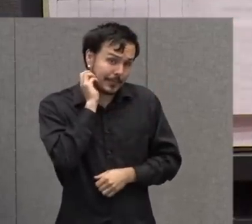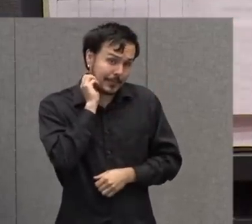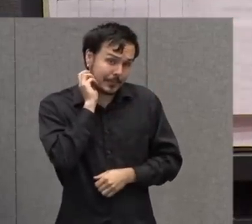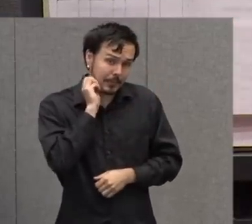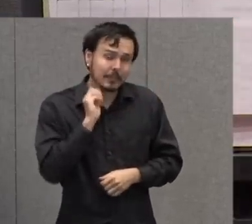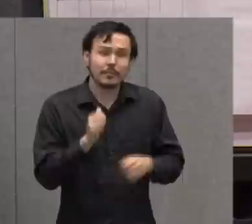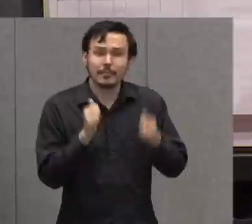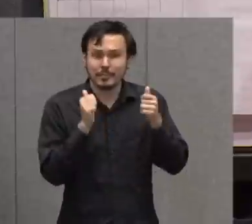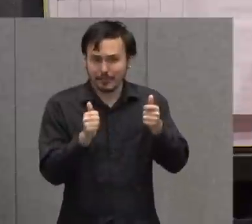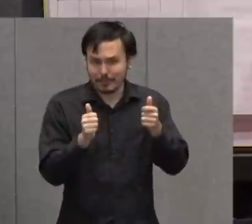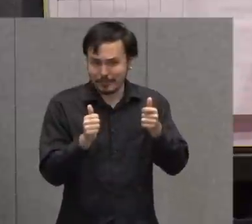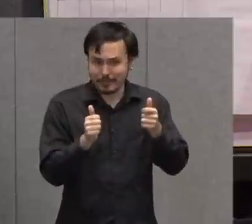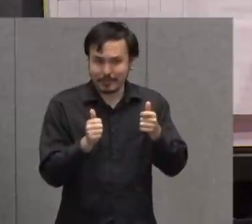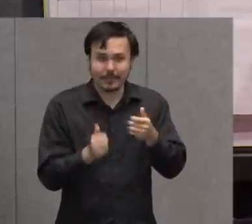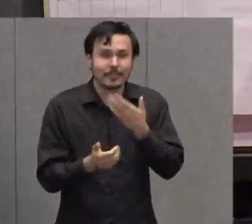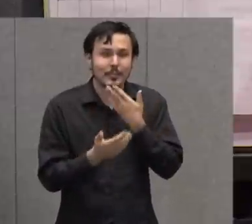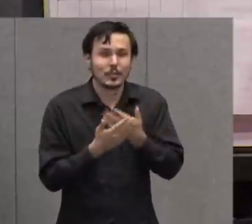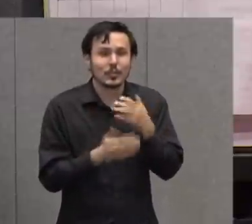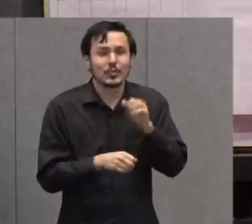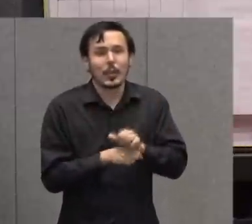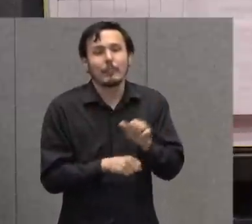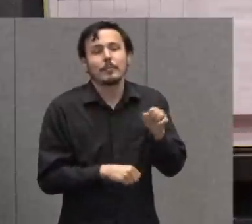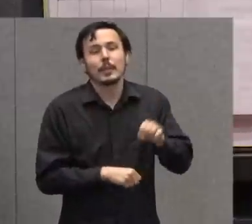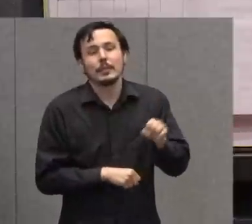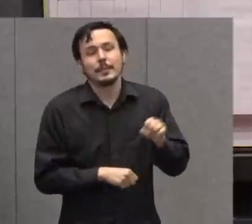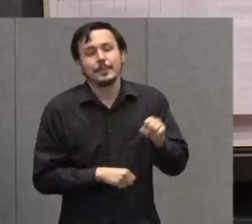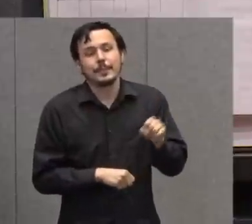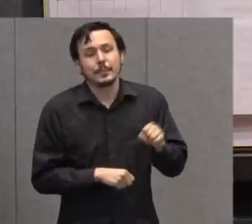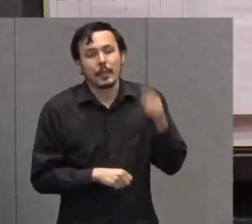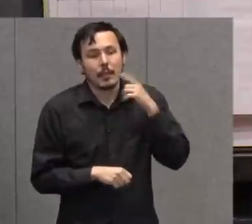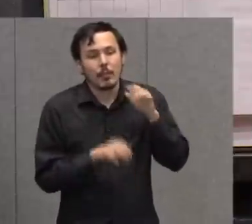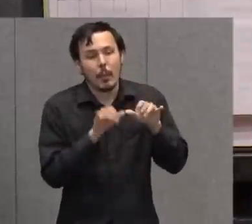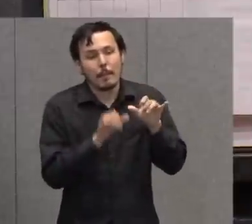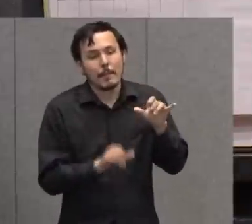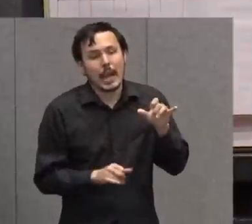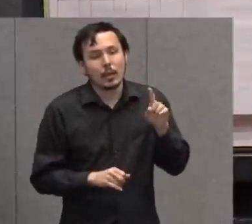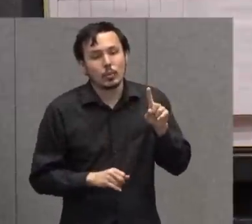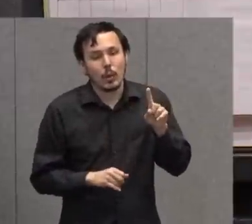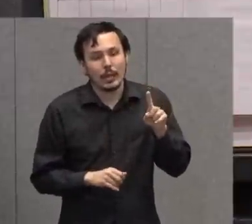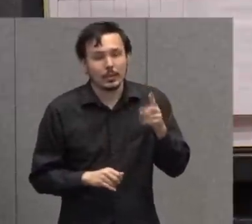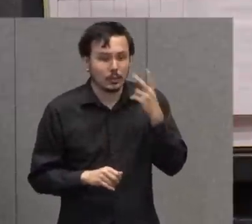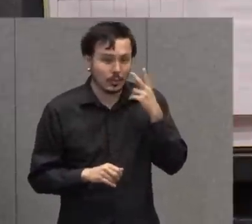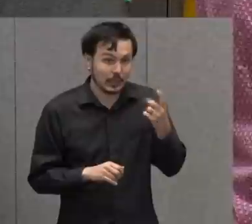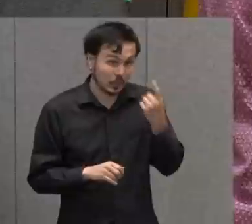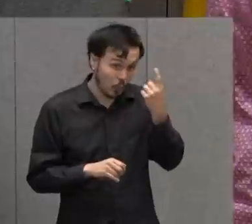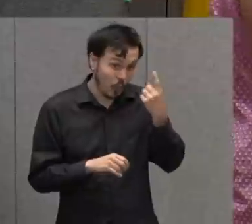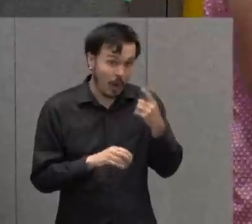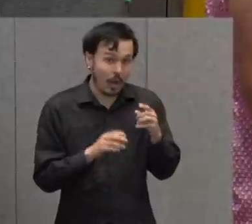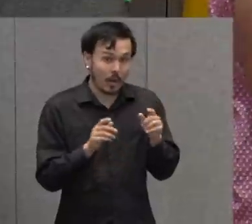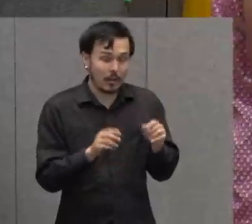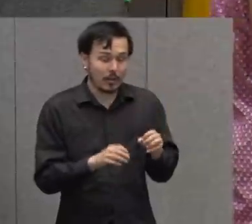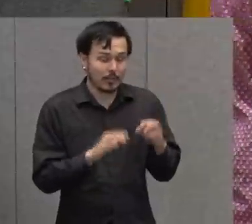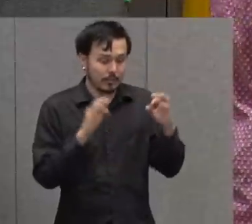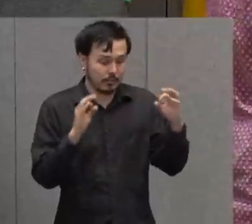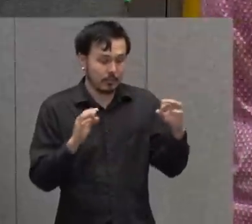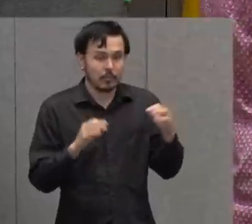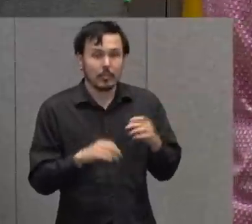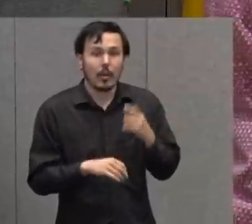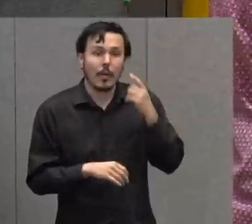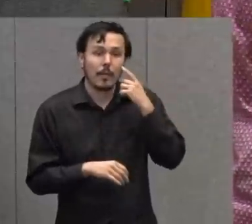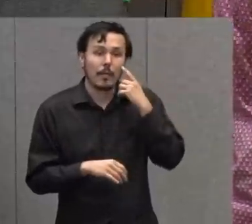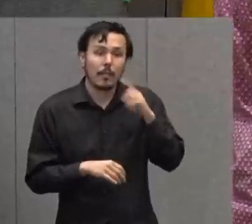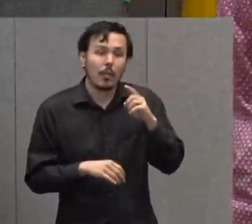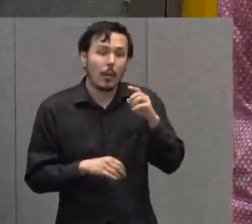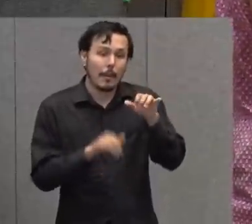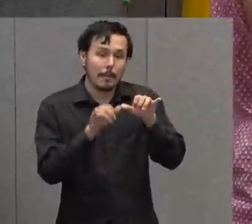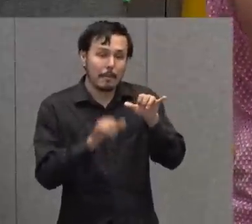Thank you for yelling that out. Yes. And pattern 1, we had 1 on each side. Pattern 2, we had 2 on